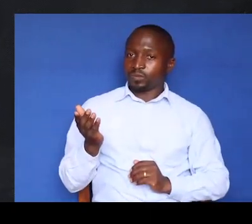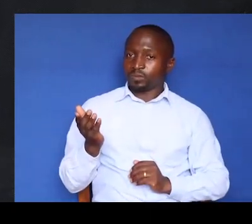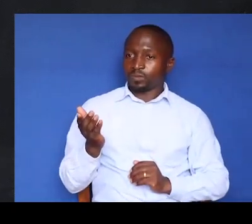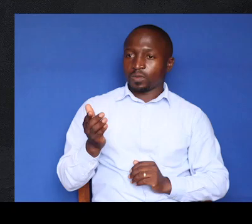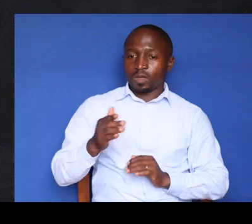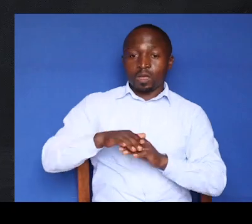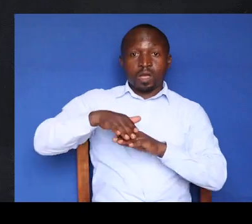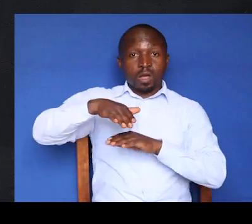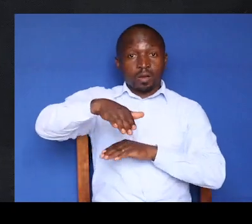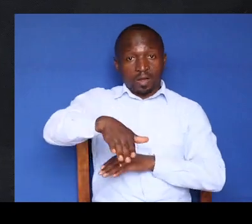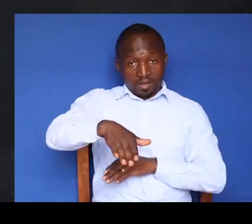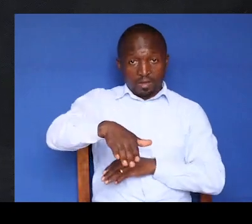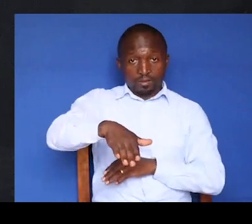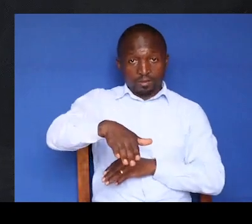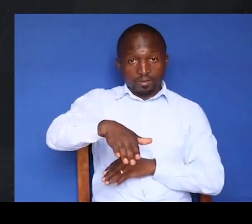gradient,